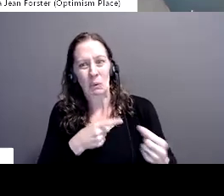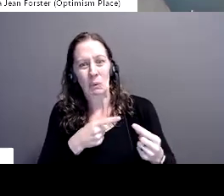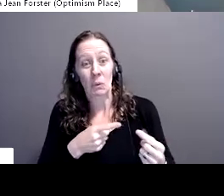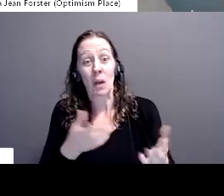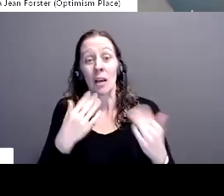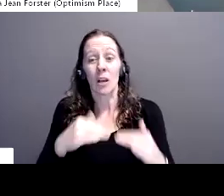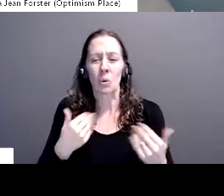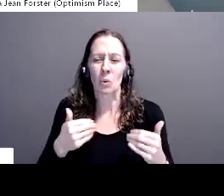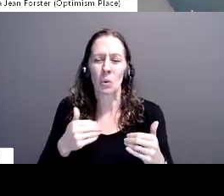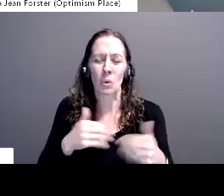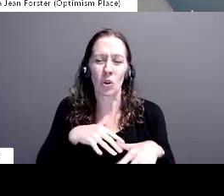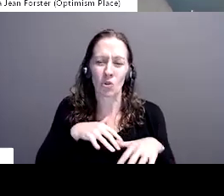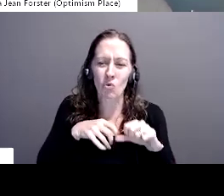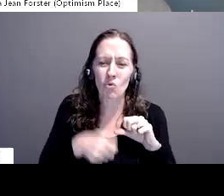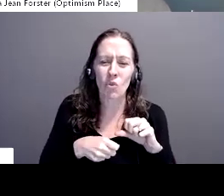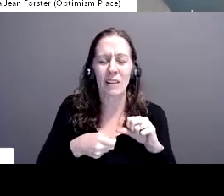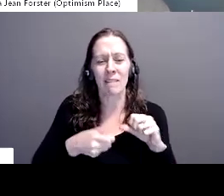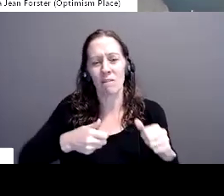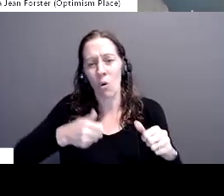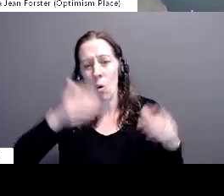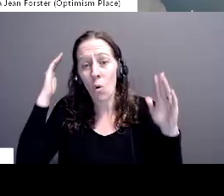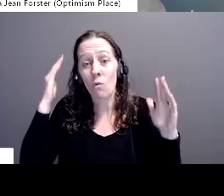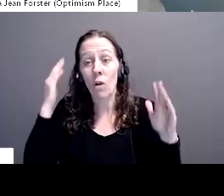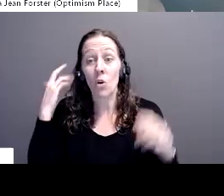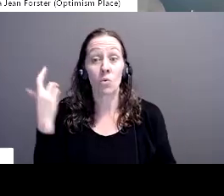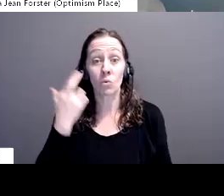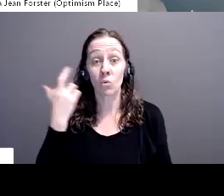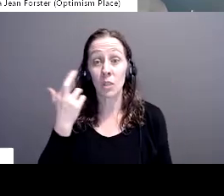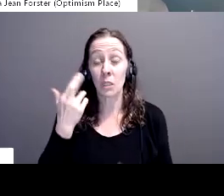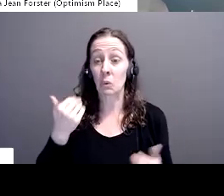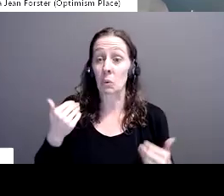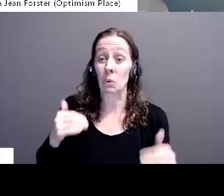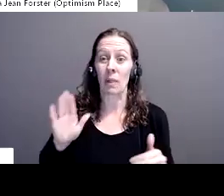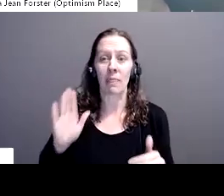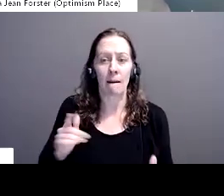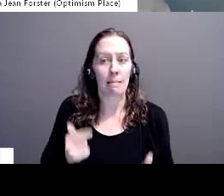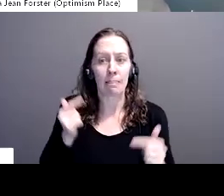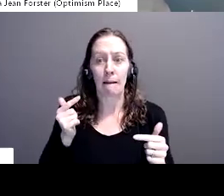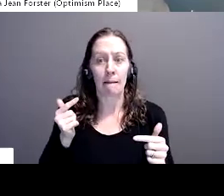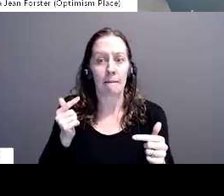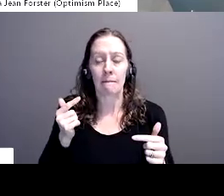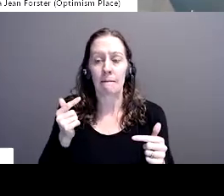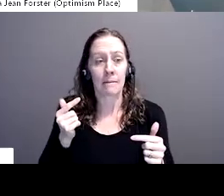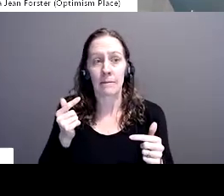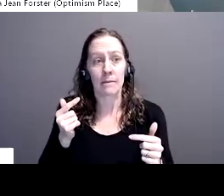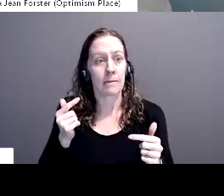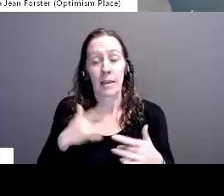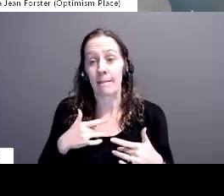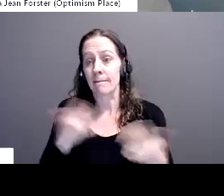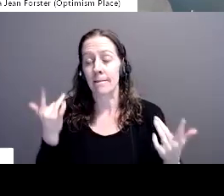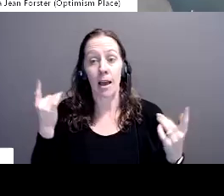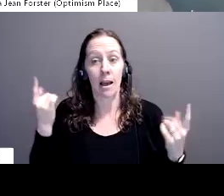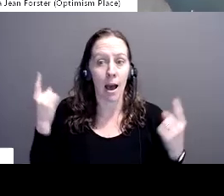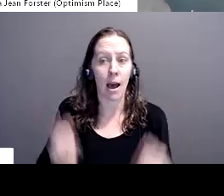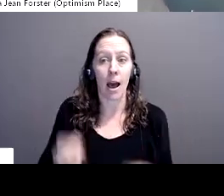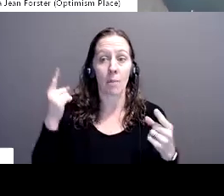and overwhelm. They are coming to us because a significant event has happened in their lives, and they are faced with